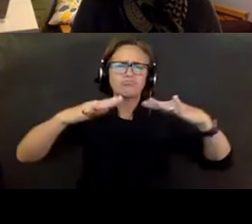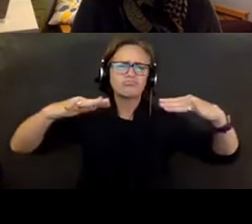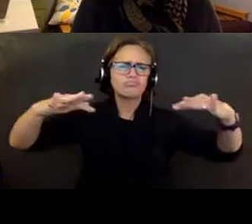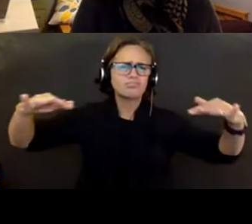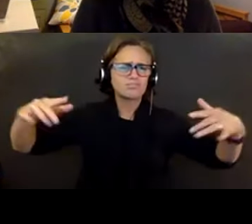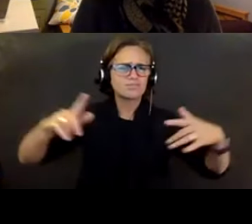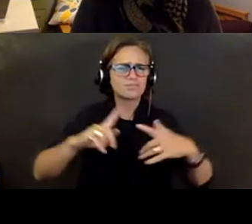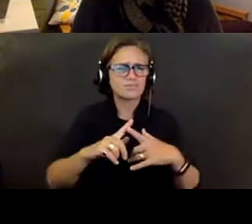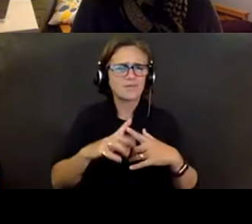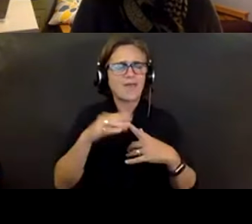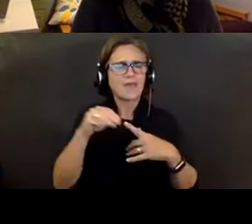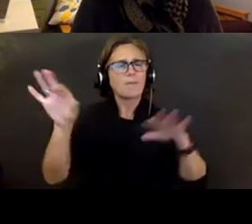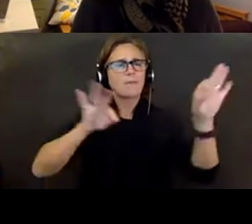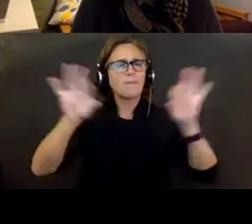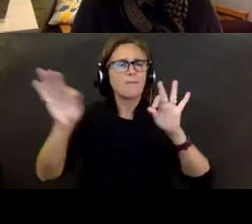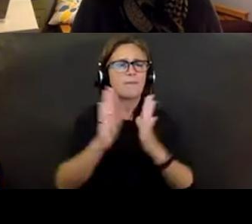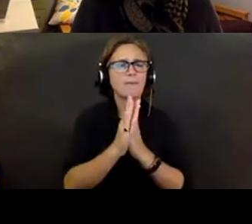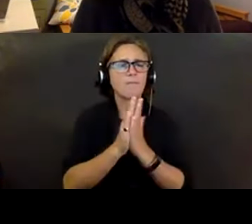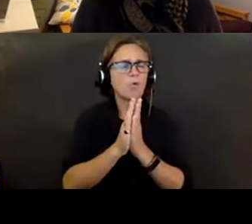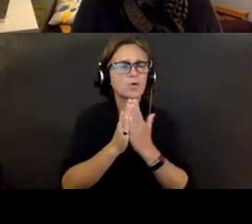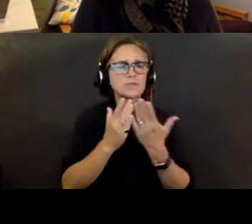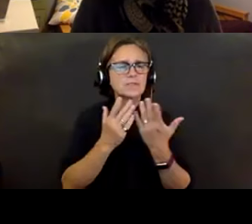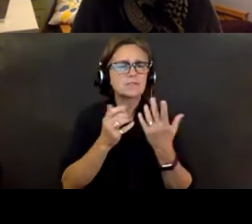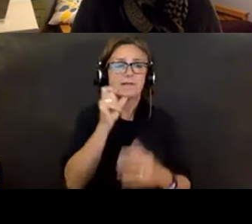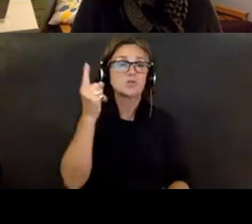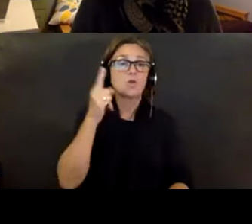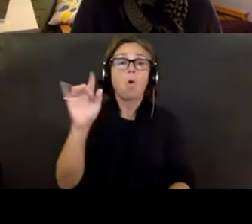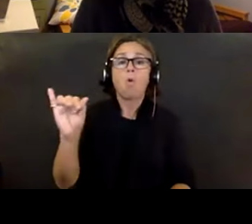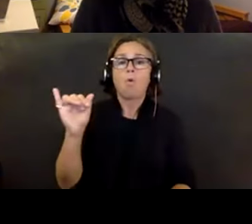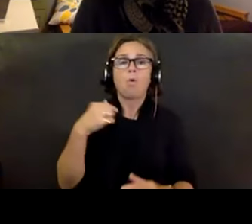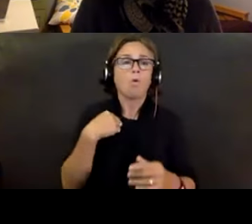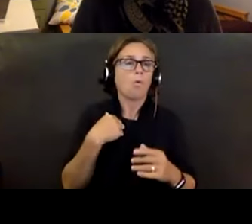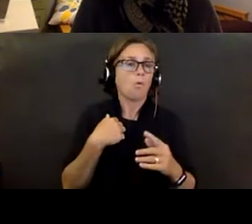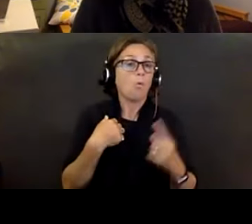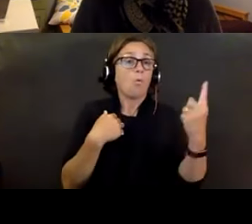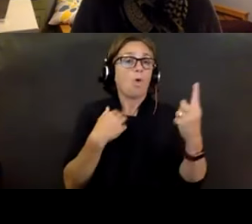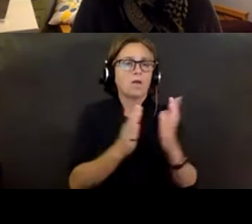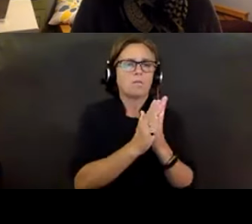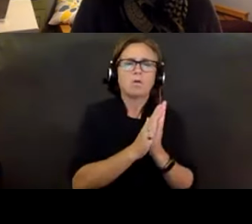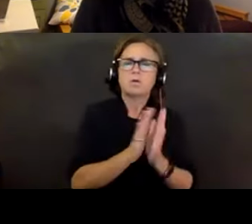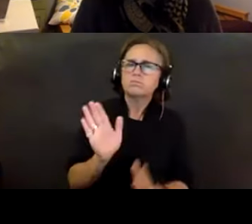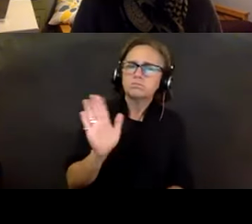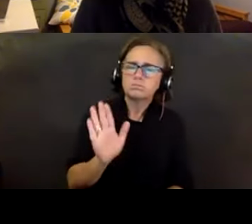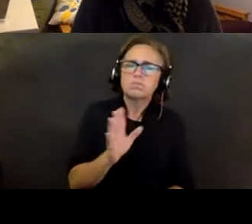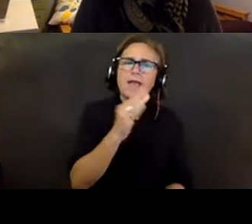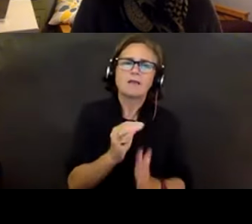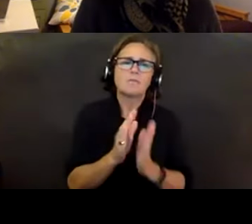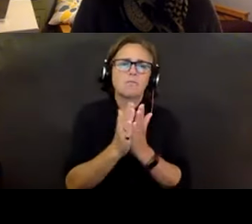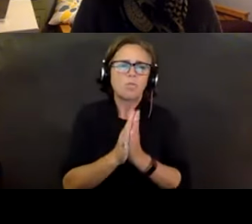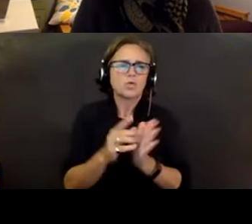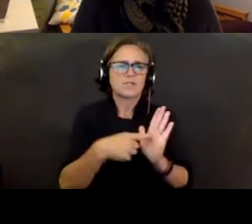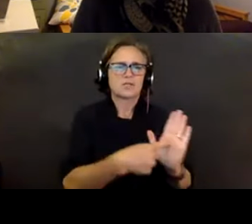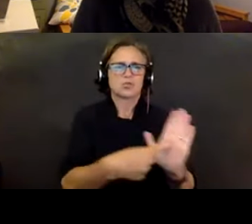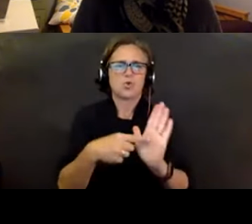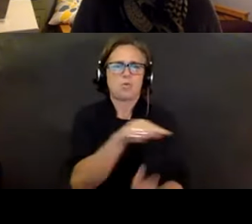have kids that are not just an afterthought, as they have to be the stars of the book as well. So you need to have books where